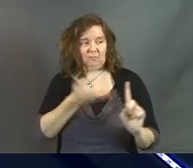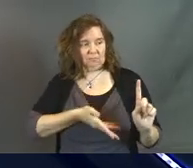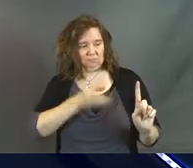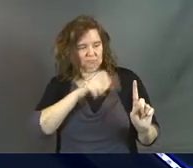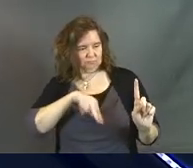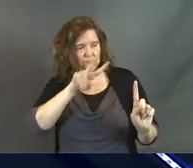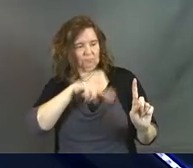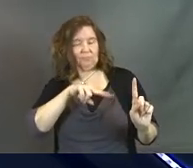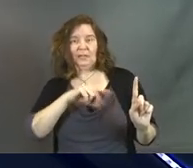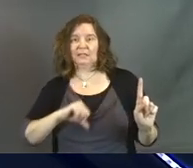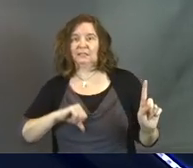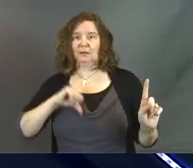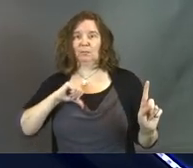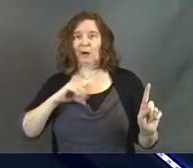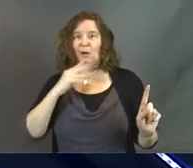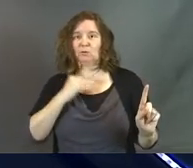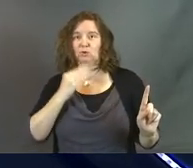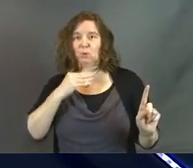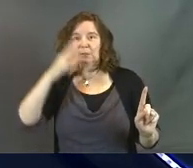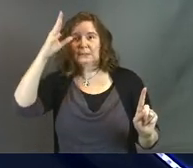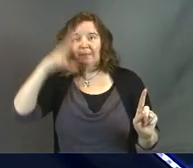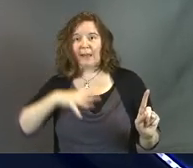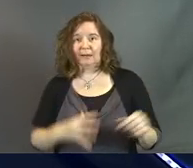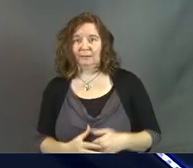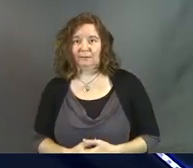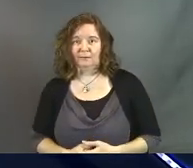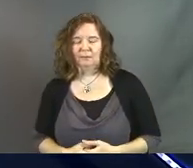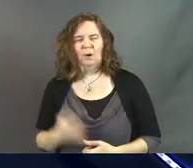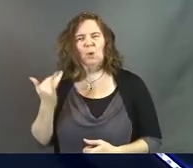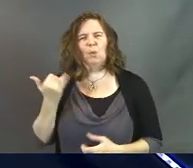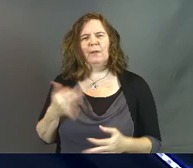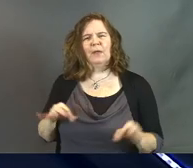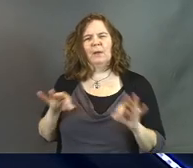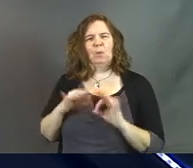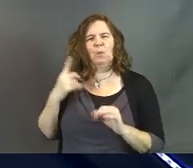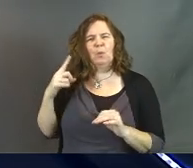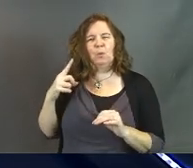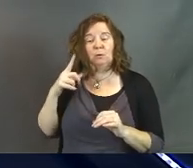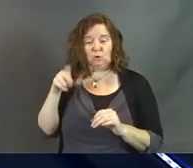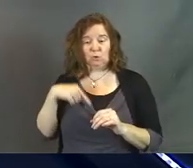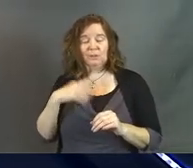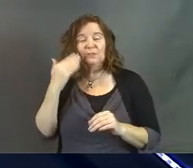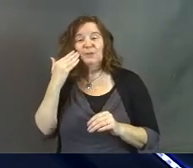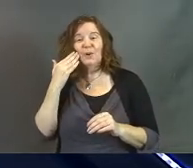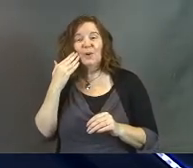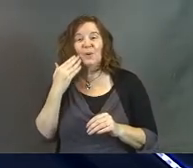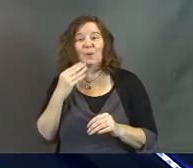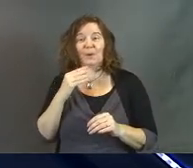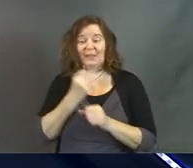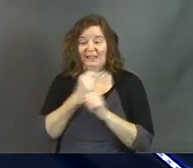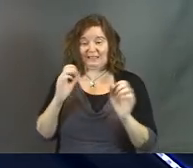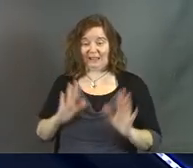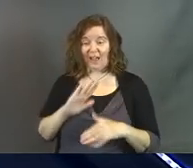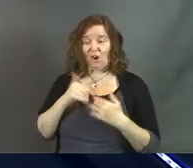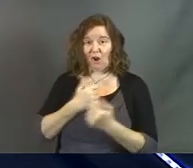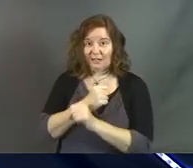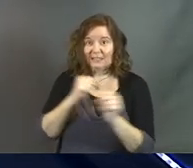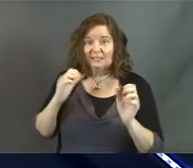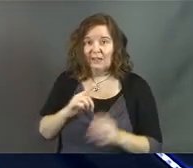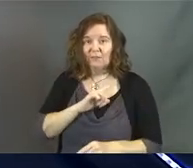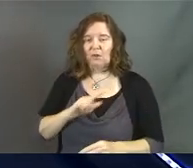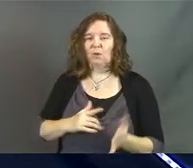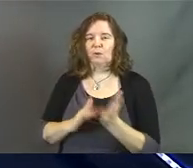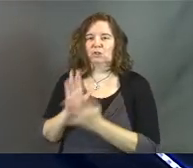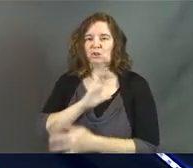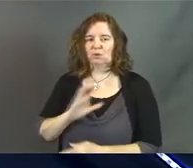about him is a proud Jewish man. Why is that important? Because you need to know that the Messiah and our Savior, the